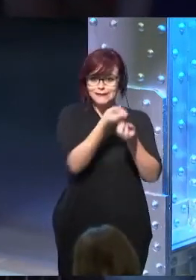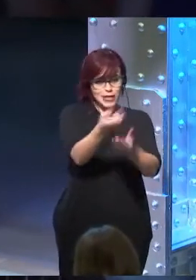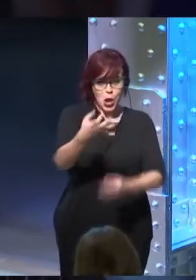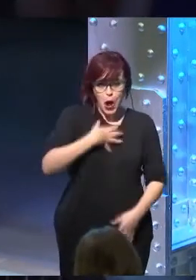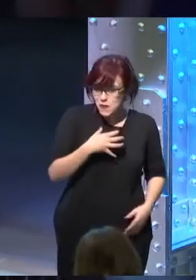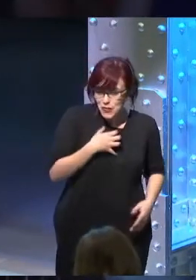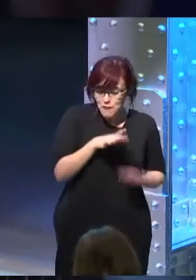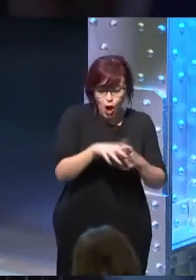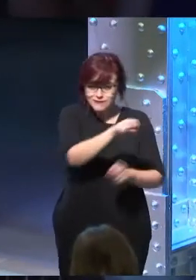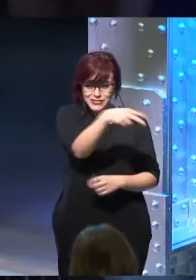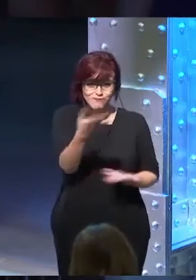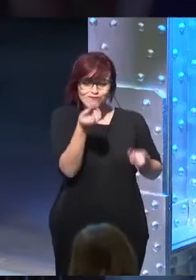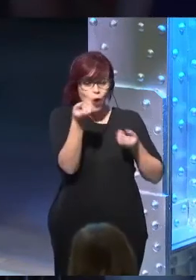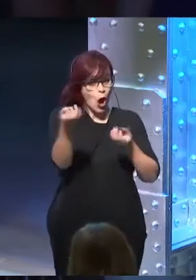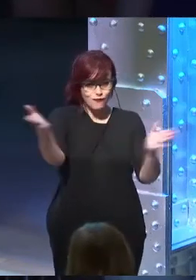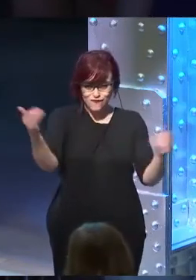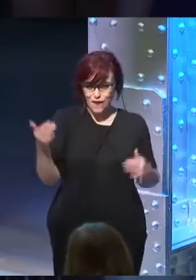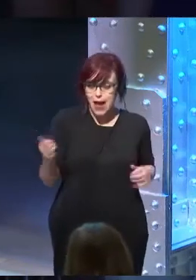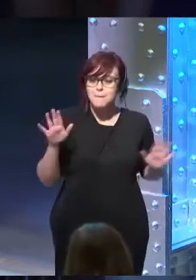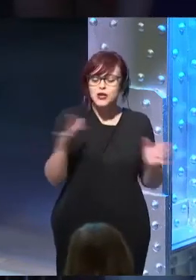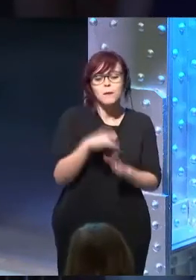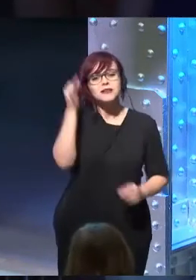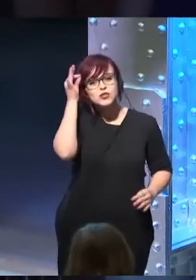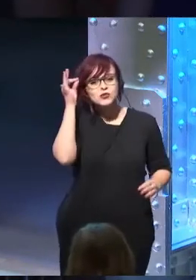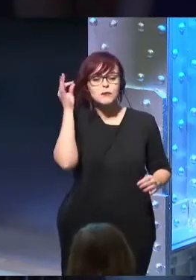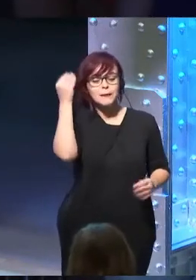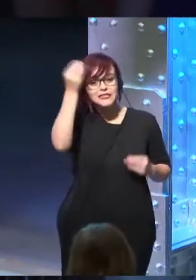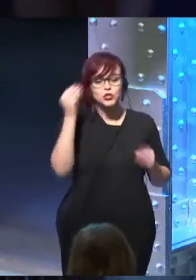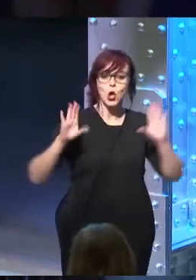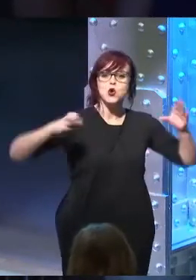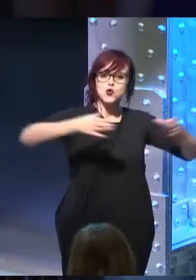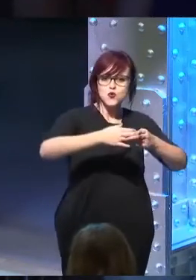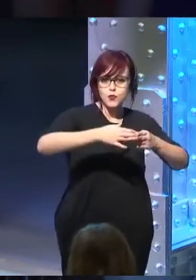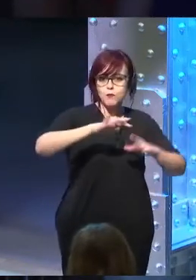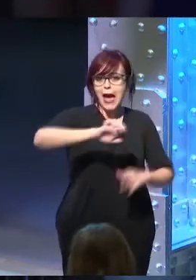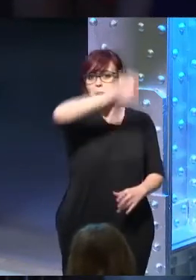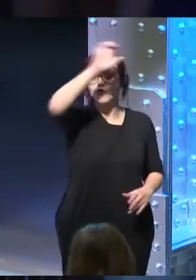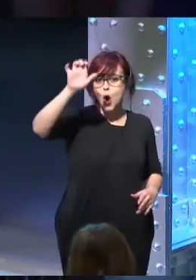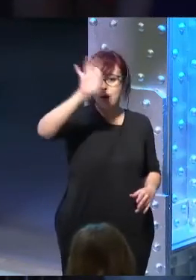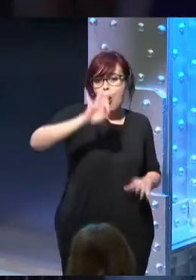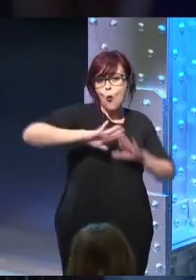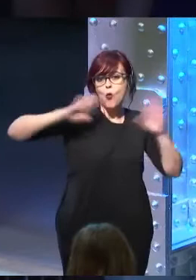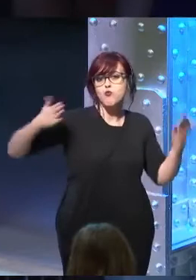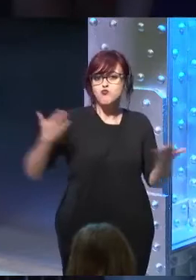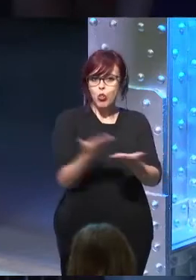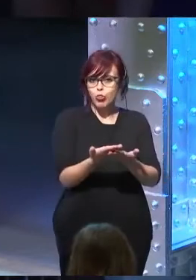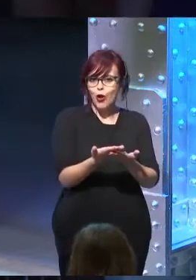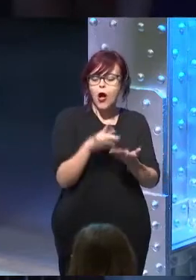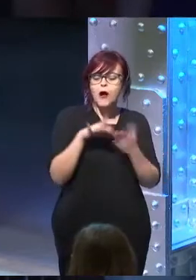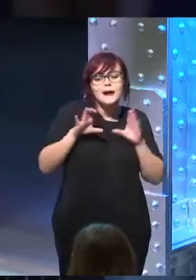group of female friends or colleagues anywhere in Europe and possibly anywhere in the world who